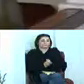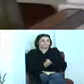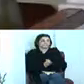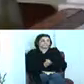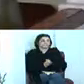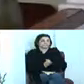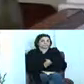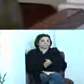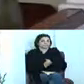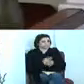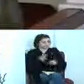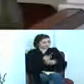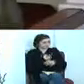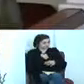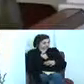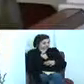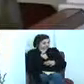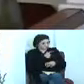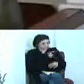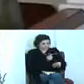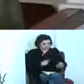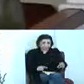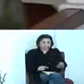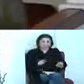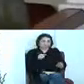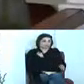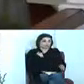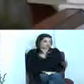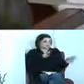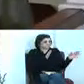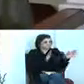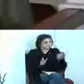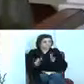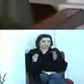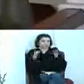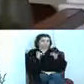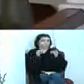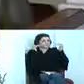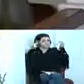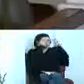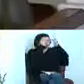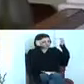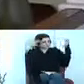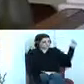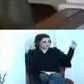Use me, Lord. I'm ready to go to that next level.